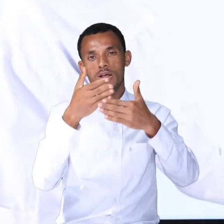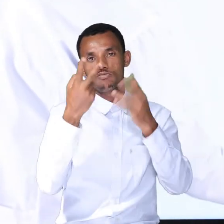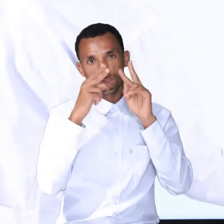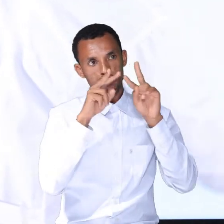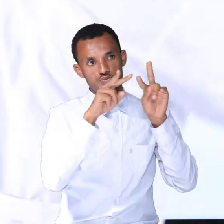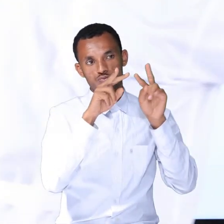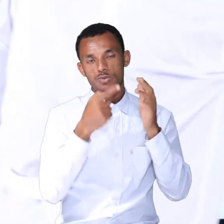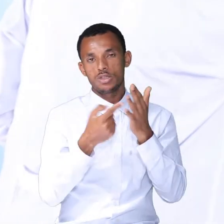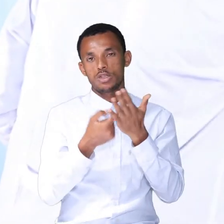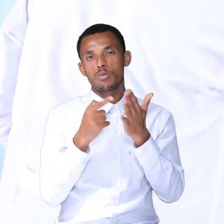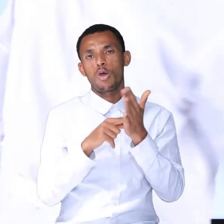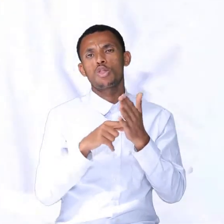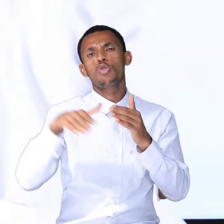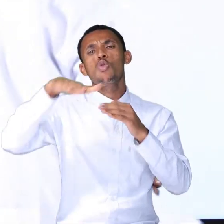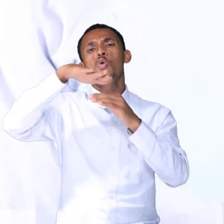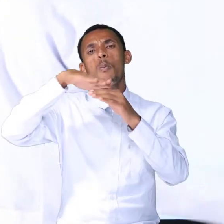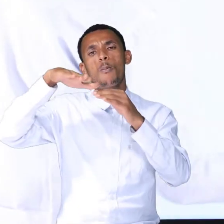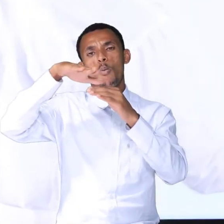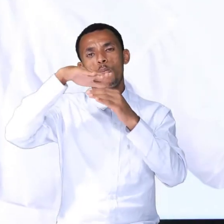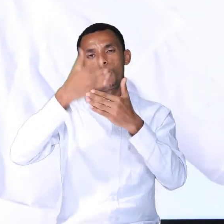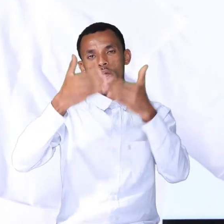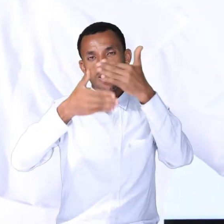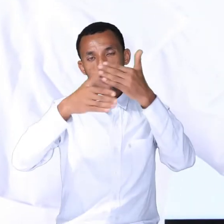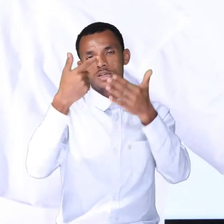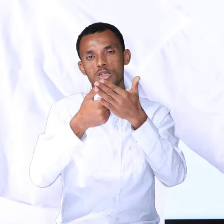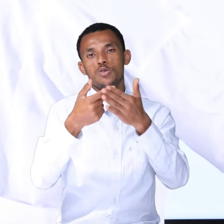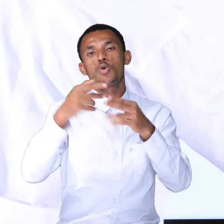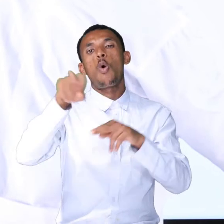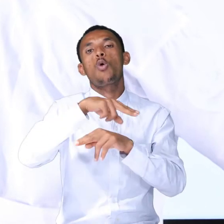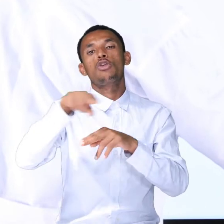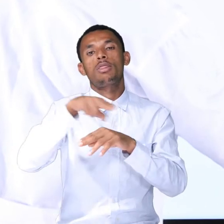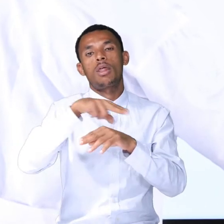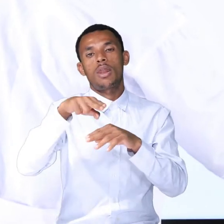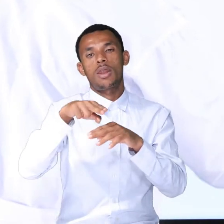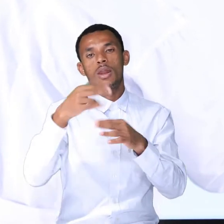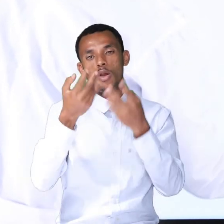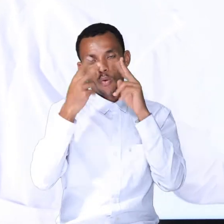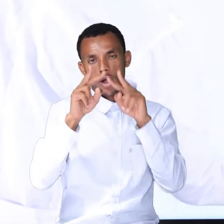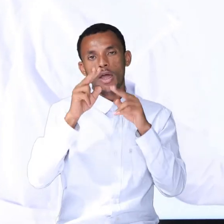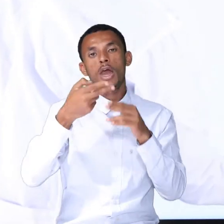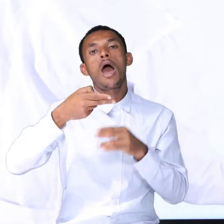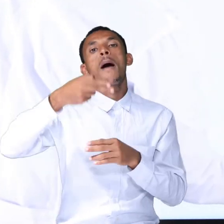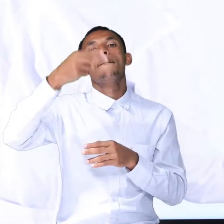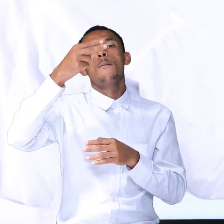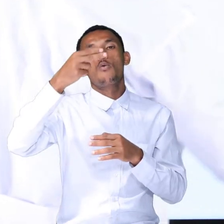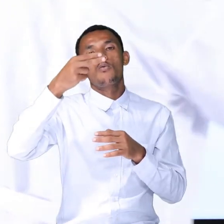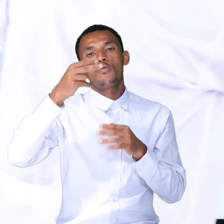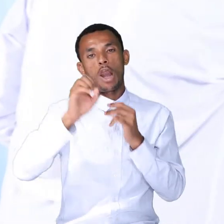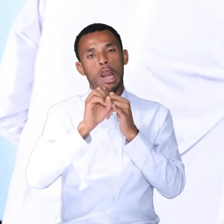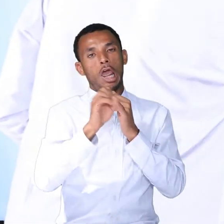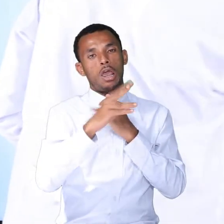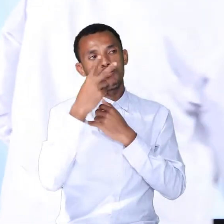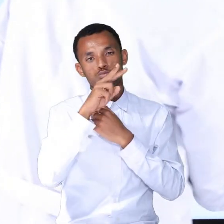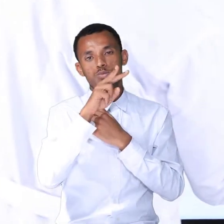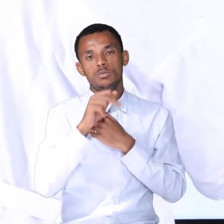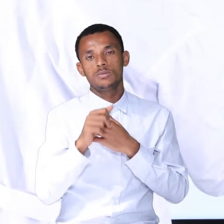looking from this point to the top of the building. So this was the horizontal. He was looking upward. A ray from somebody's eye is going